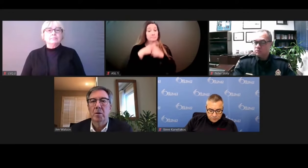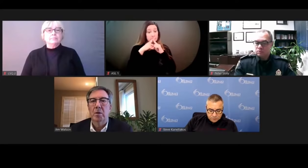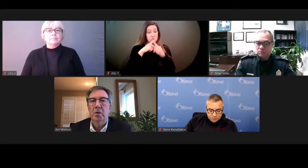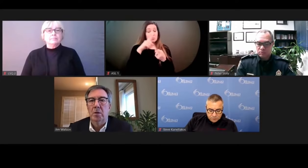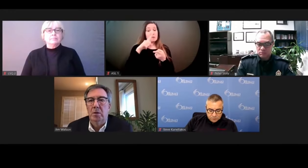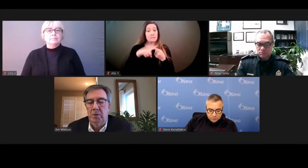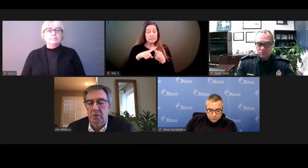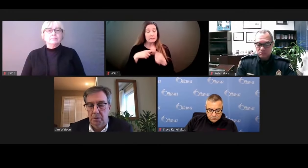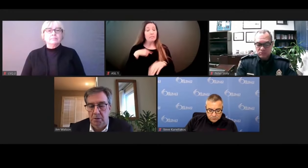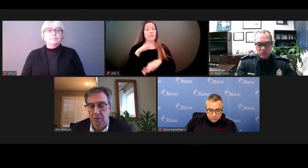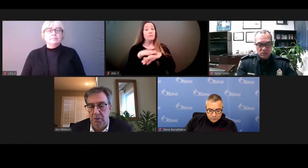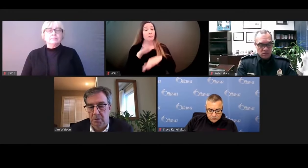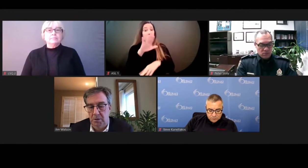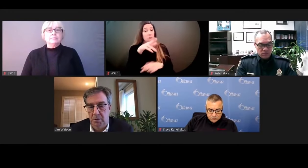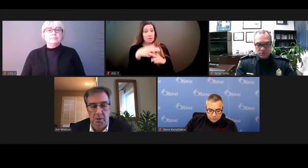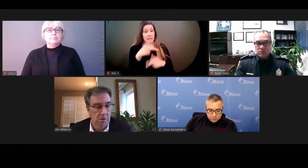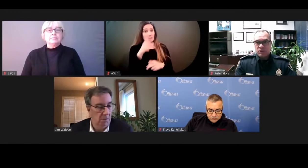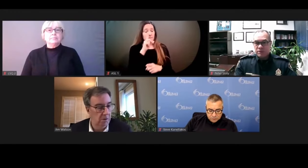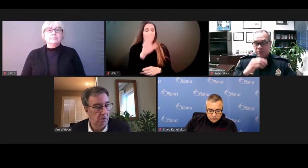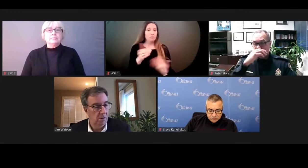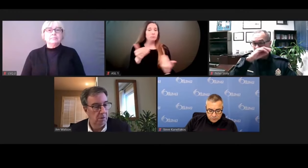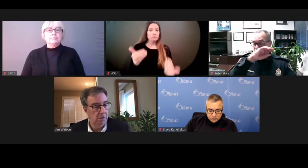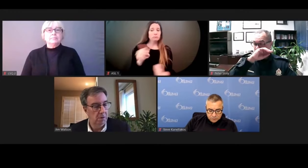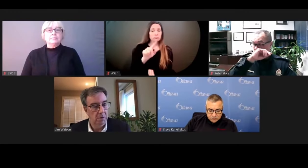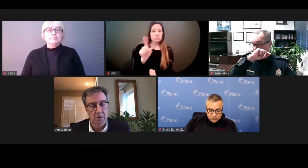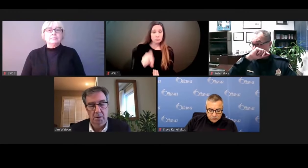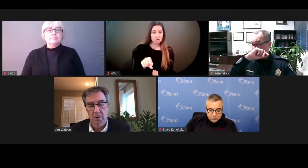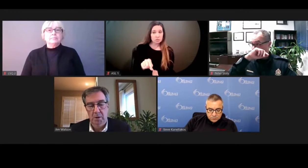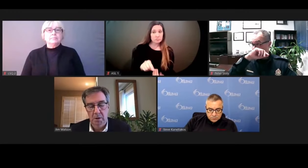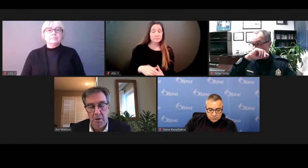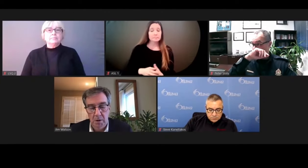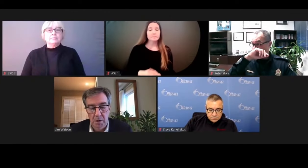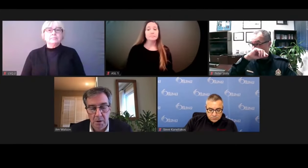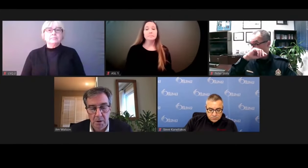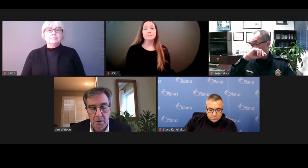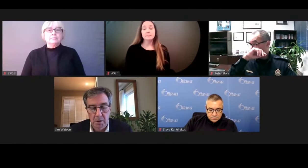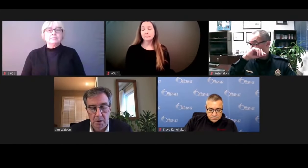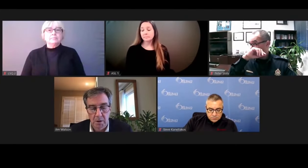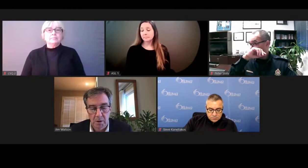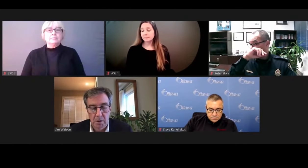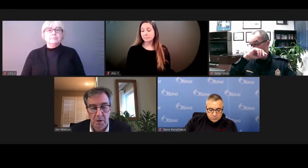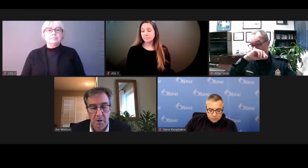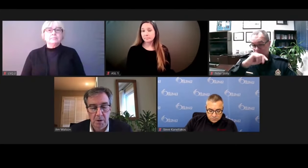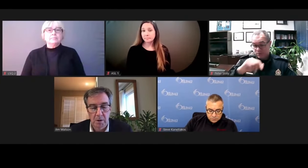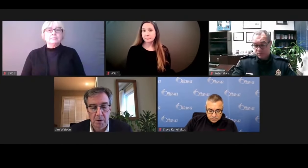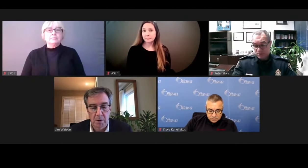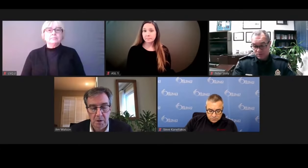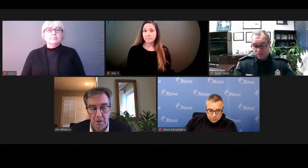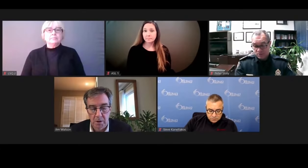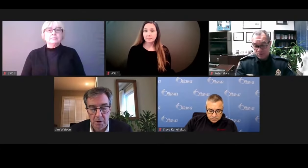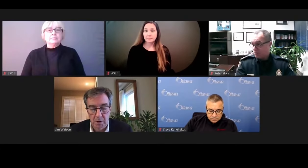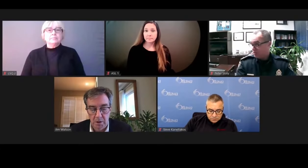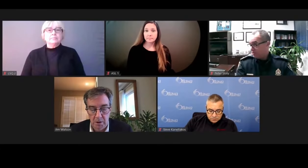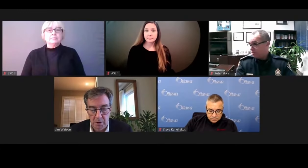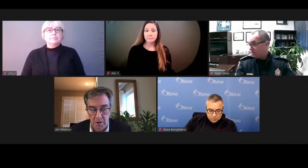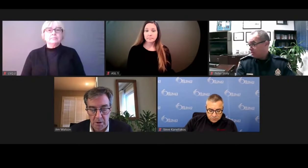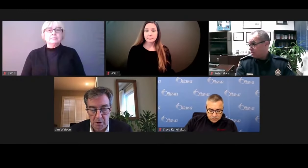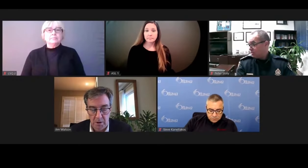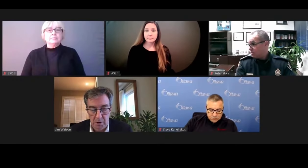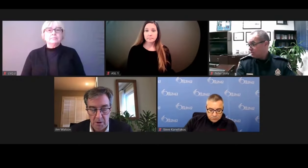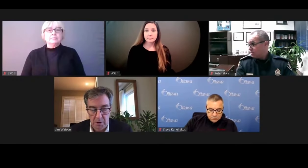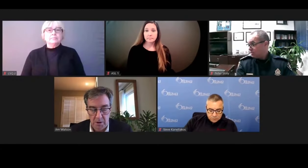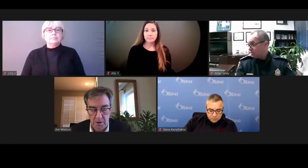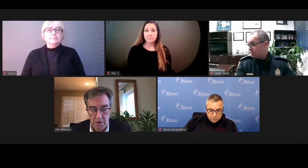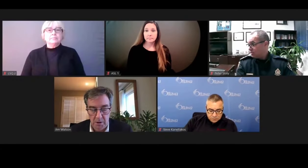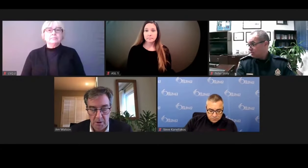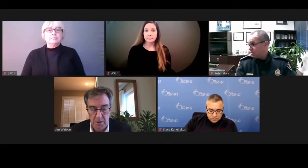a question. Avant de commencer, j'aimerais vous rappeler de désactiver votre microphone jusqu'à ce que je vous invite à